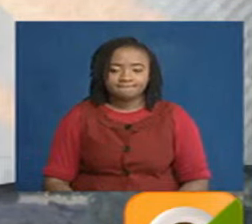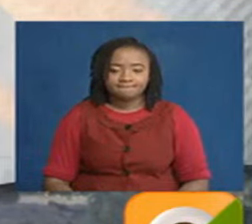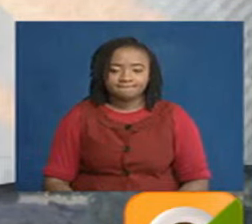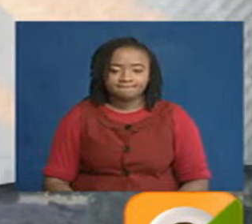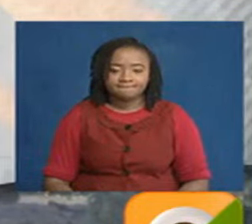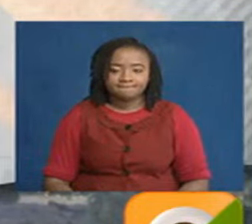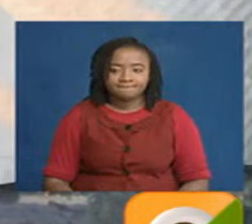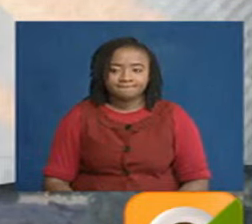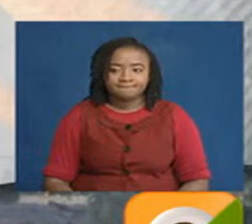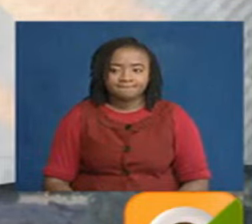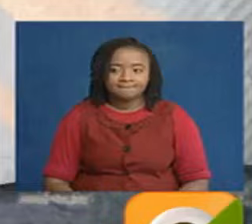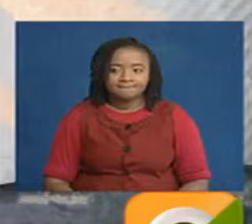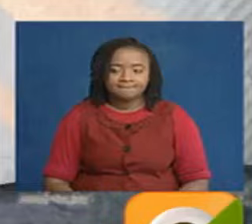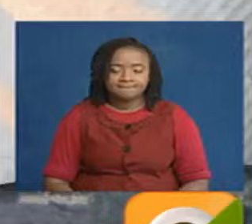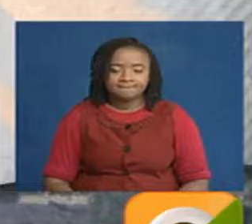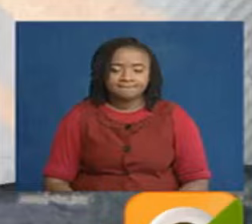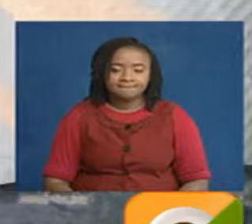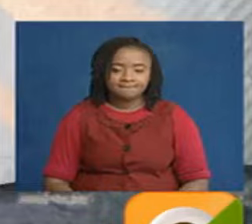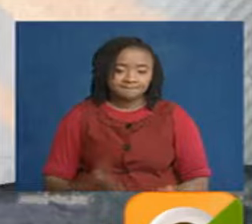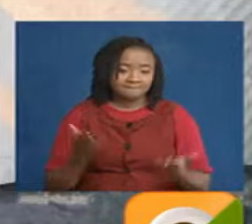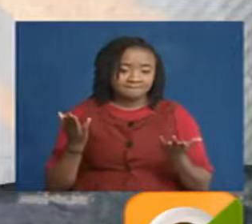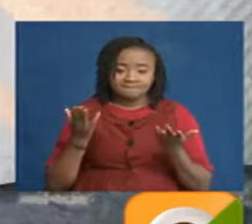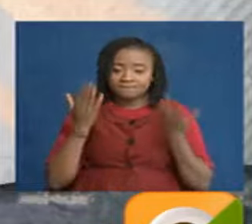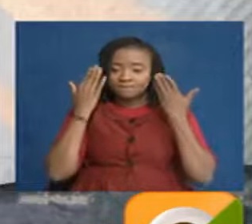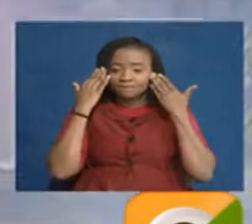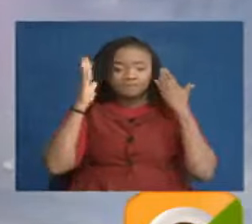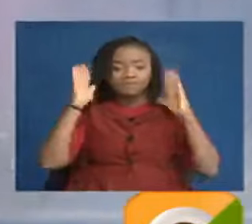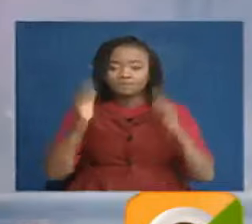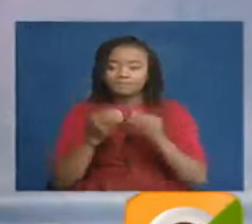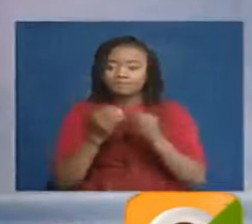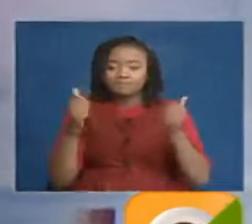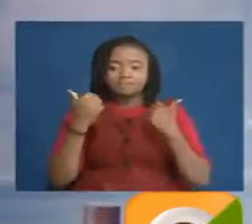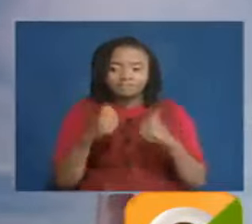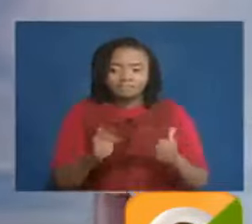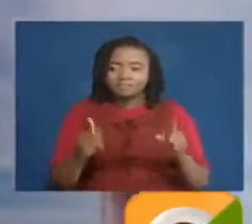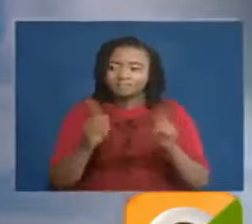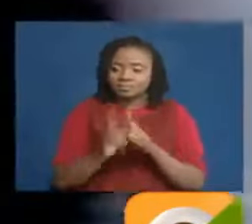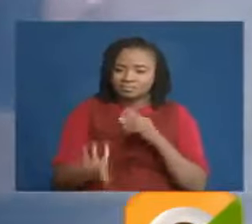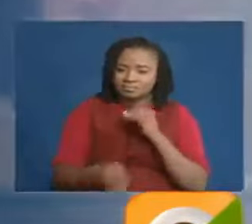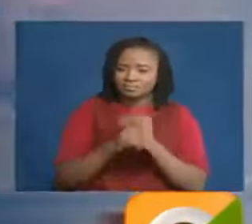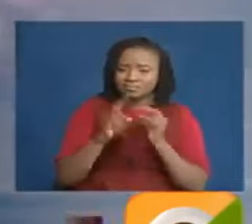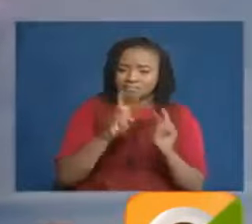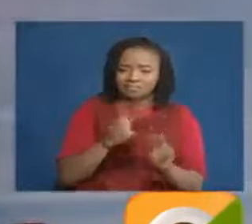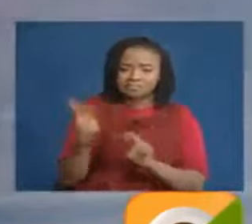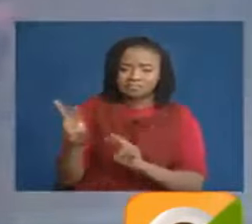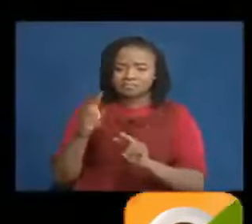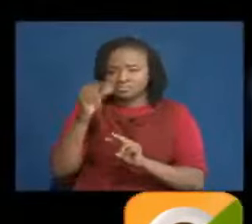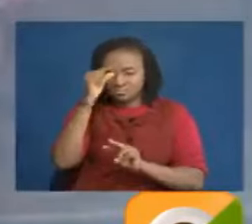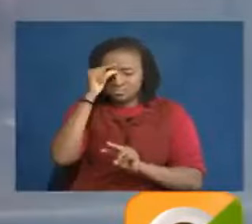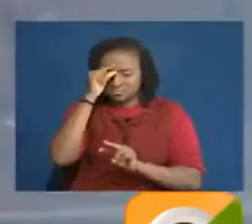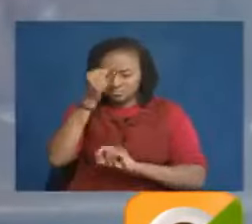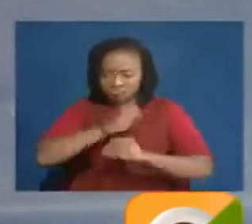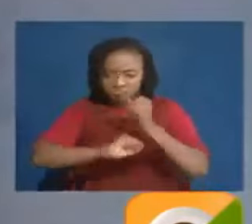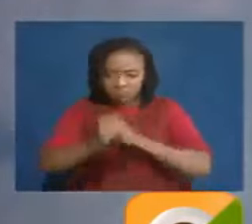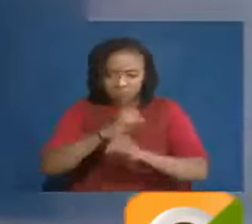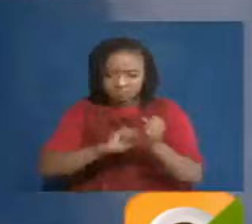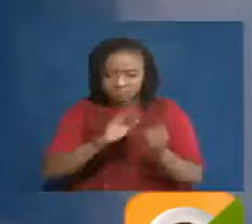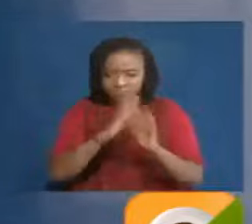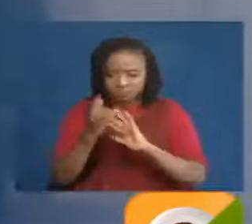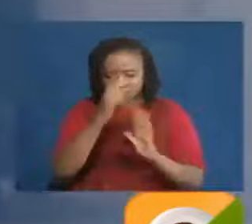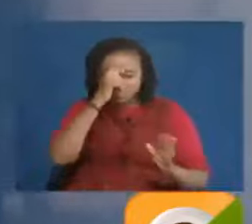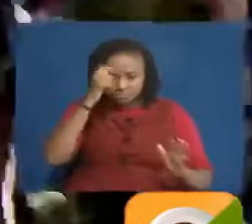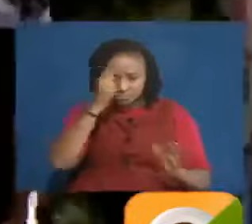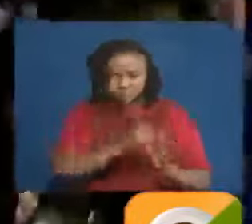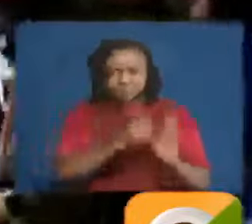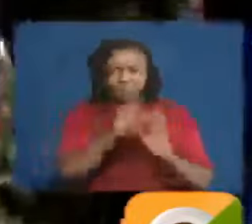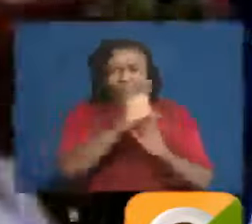account for them? It remains unresolved, coupled with inaction by the government on its commitment to the rule of law, on the protection